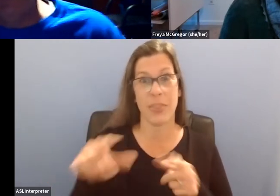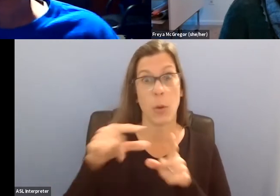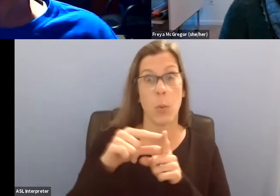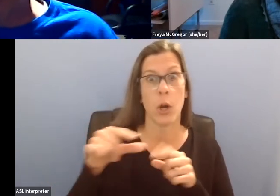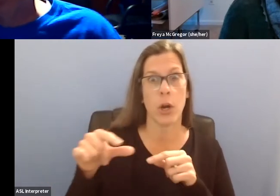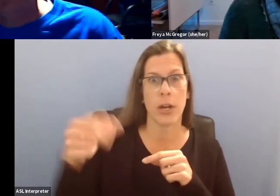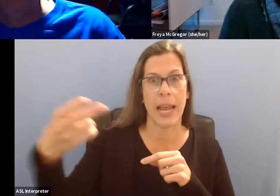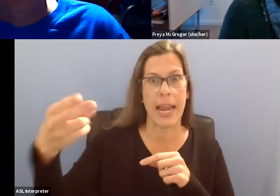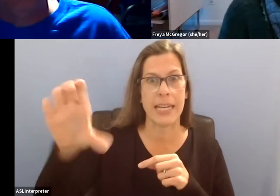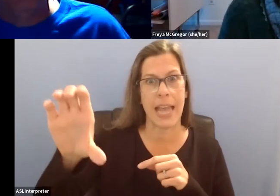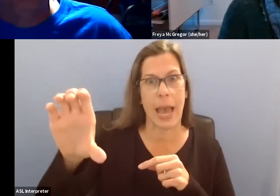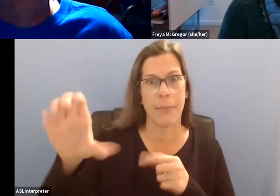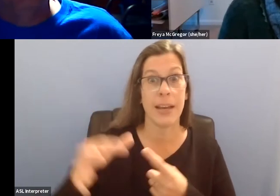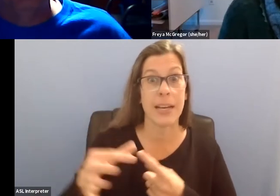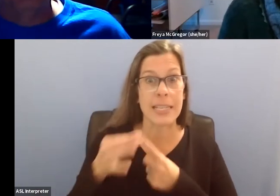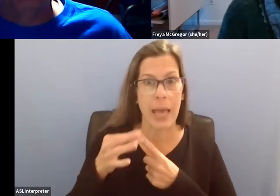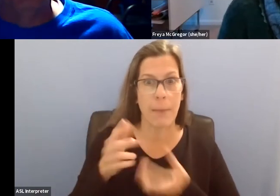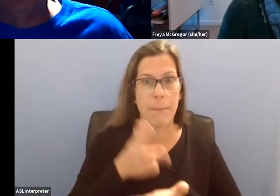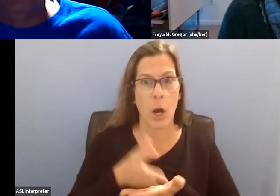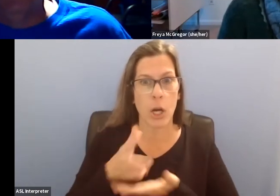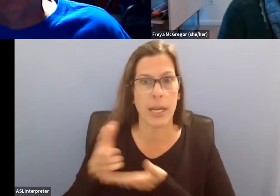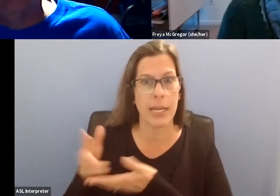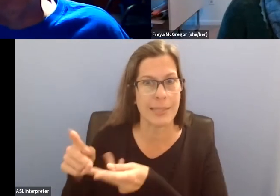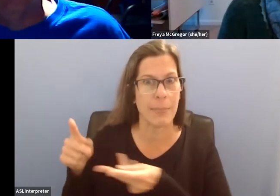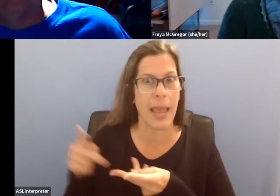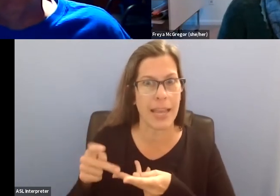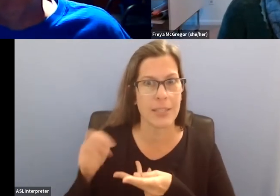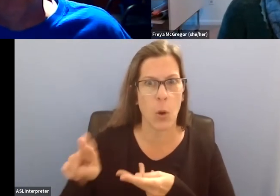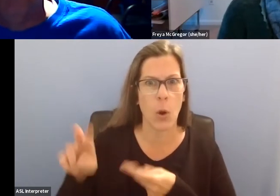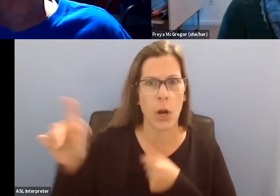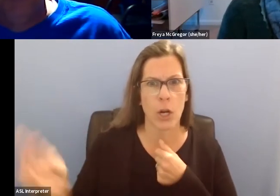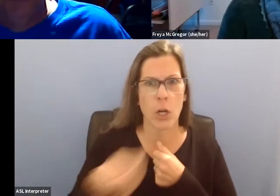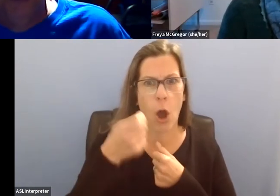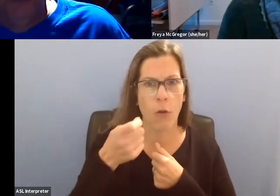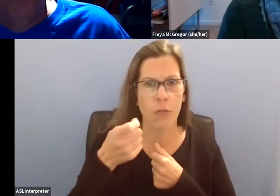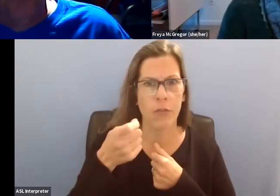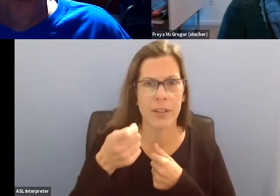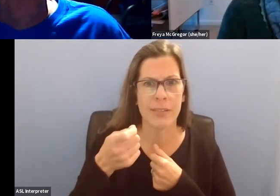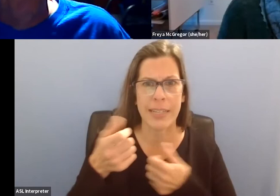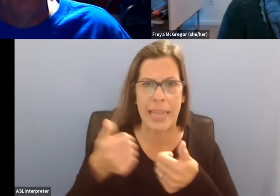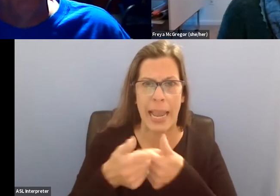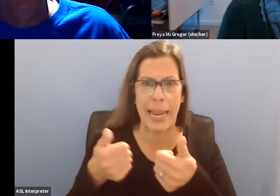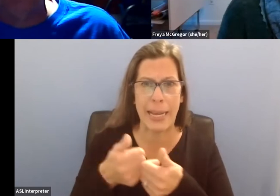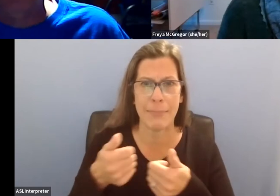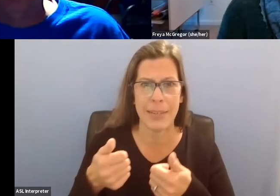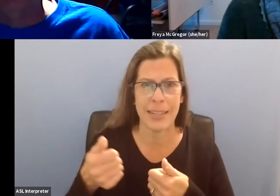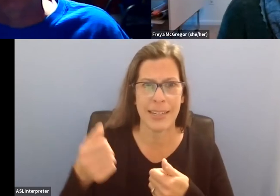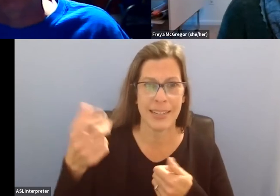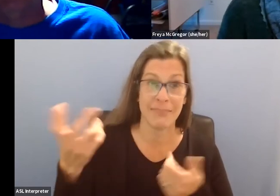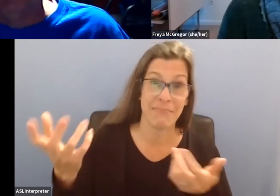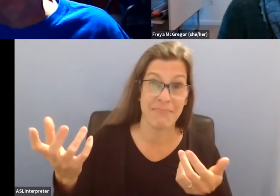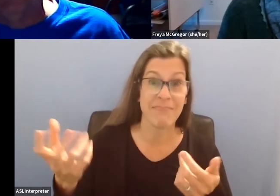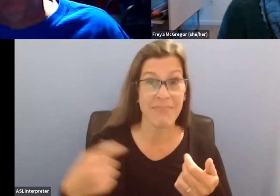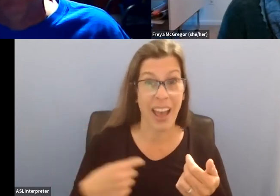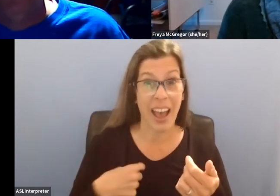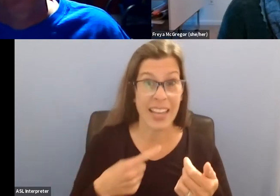handicaps, but I don't, I never used the word handicap with regard to people. Um, I do say I'm a person with a